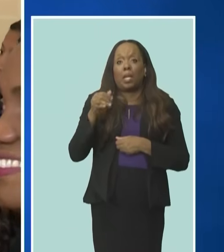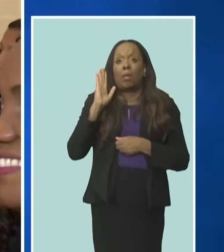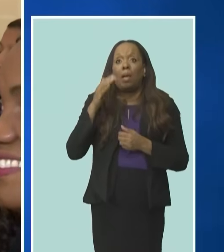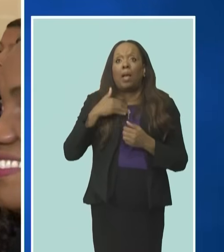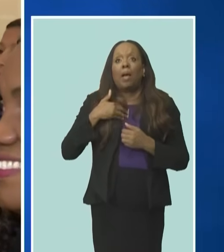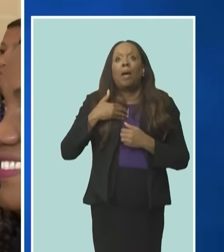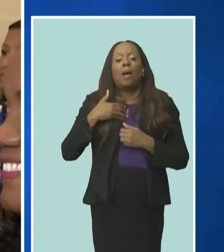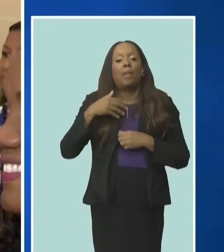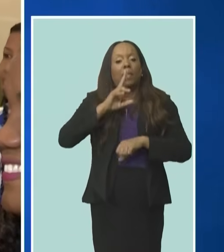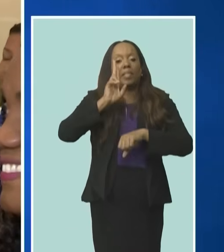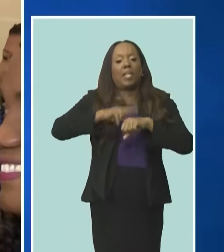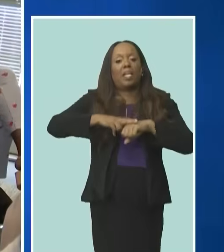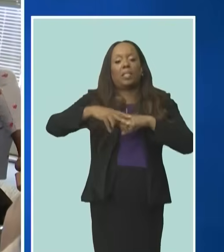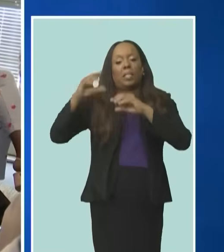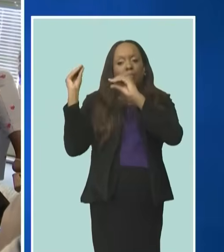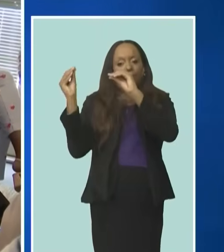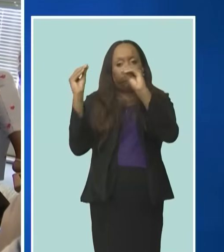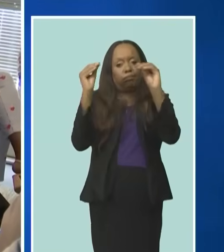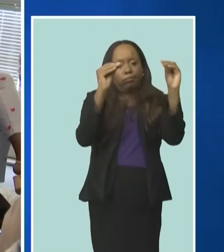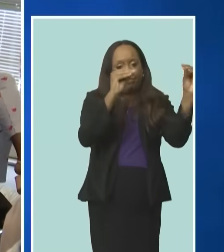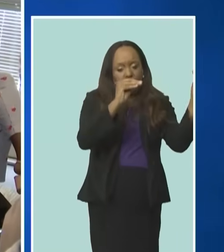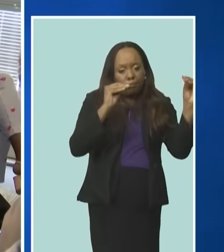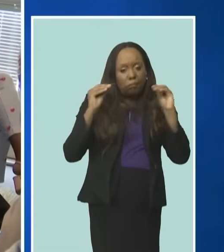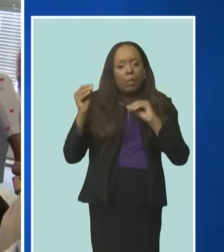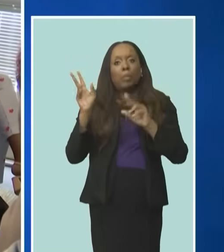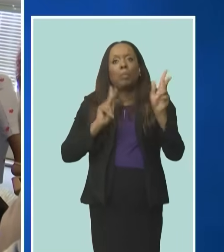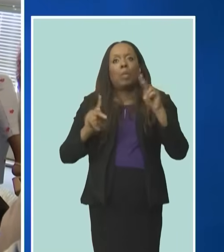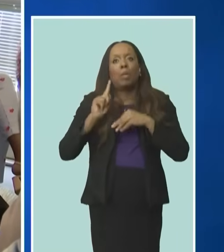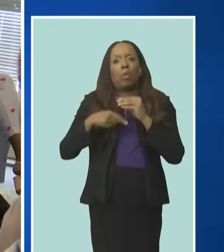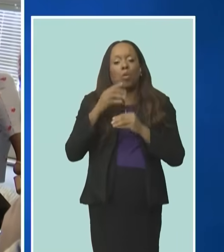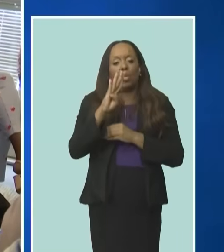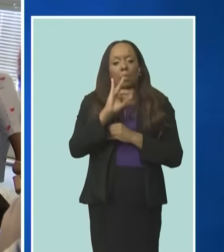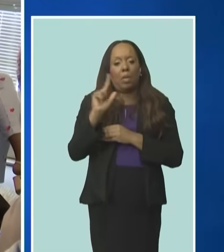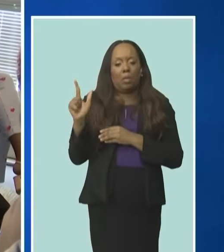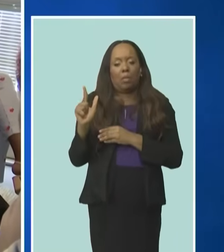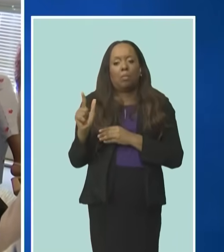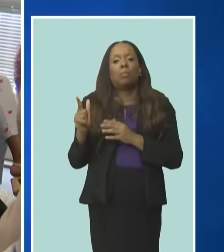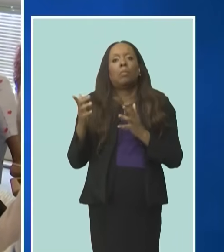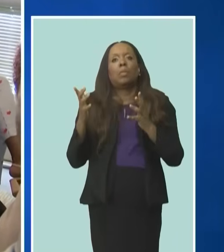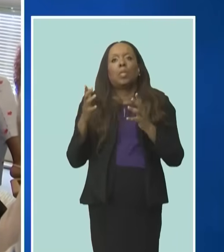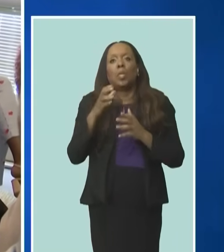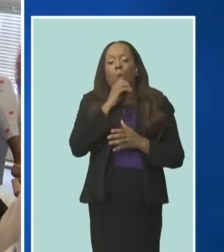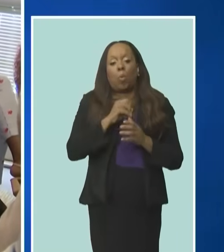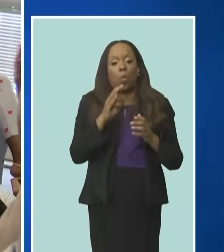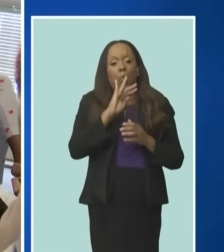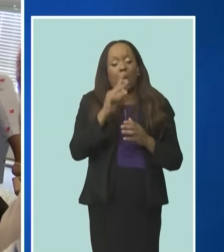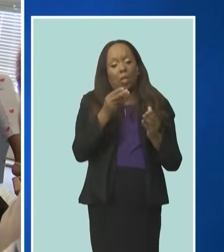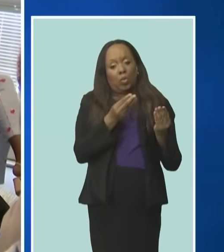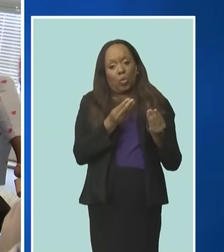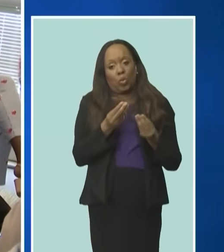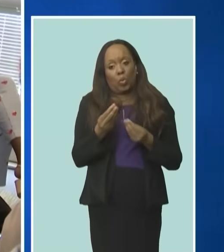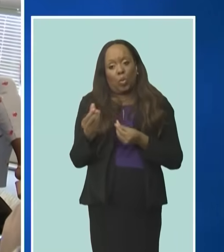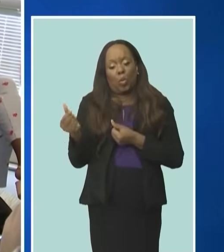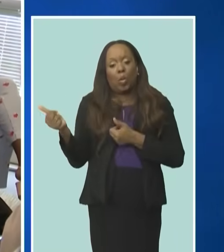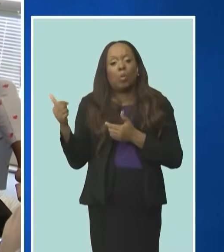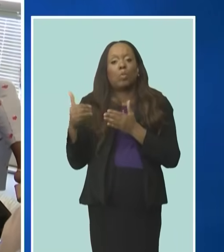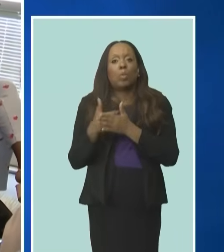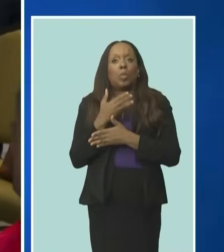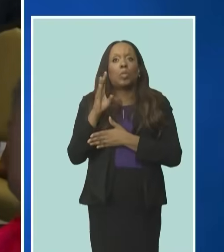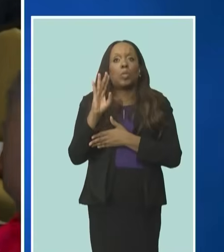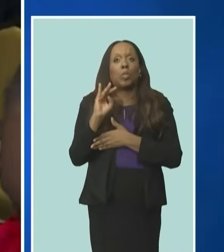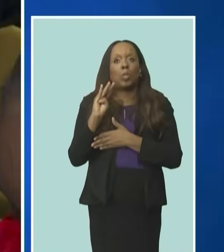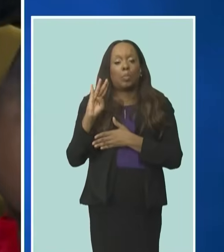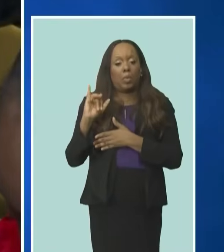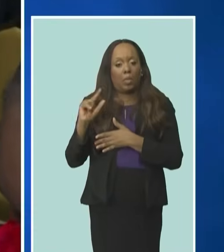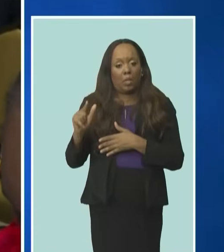to educate the public on the bill, aiming for a smooth transition to the updated metrology framework. Deanza